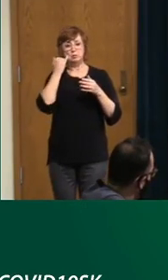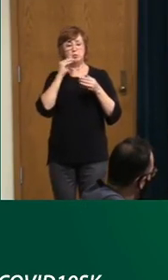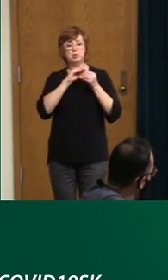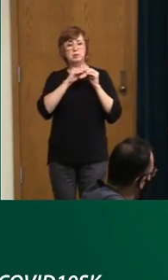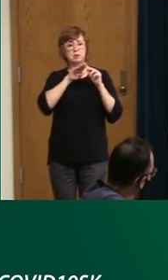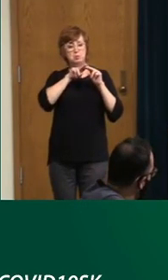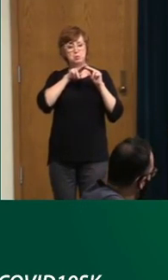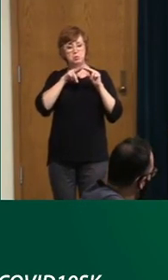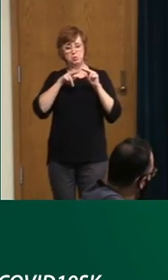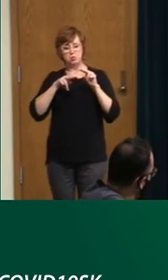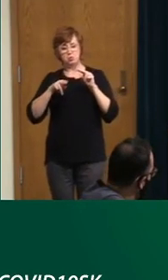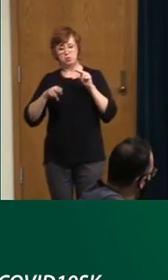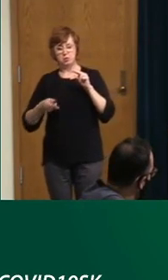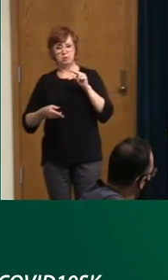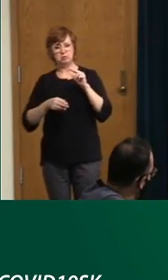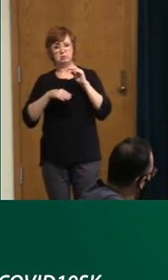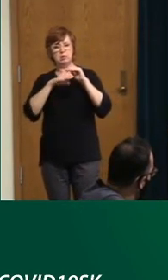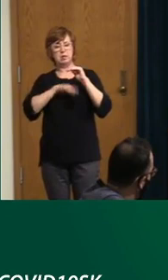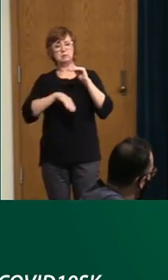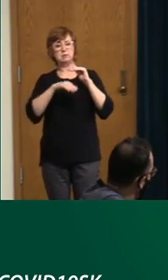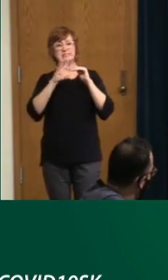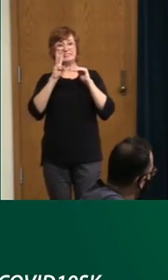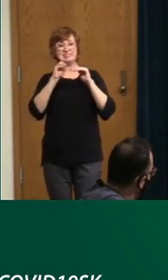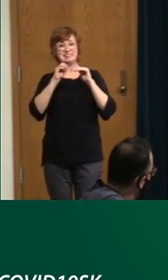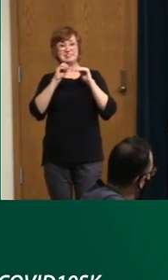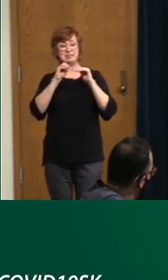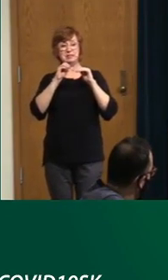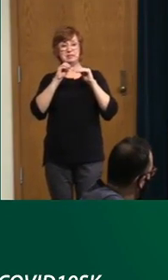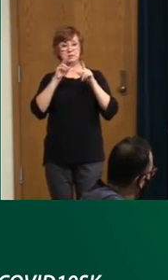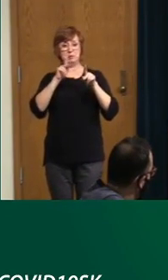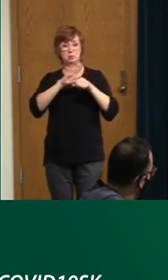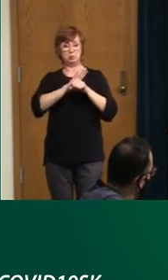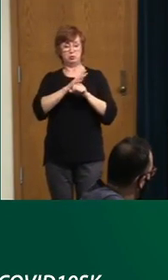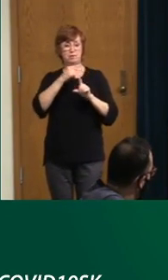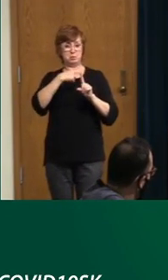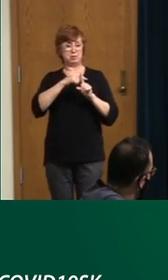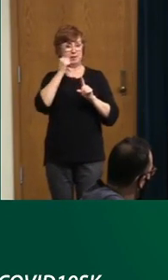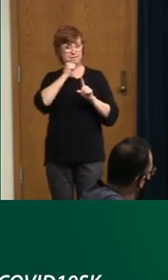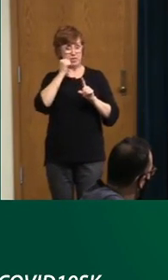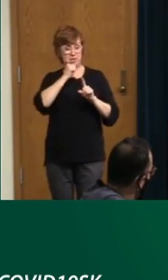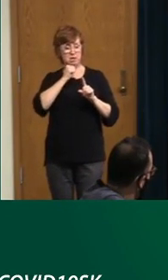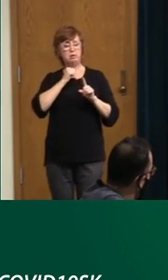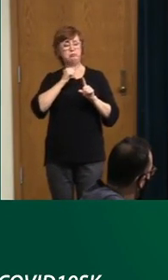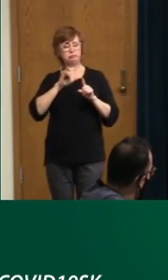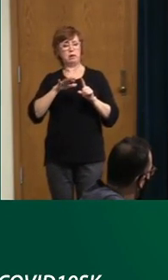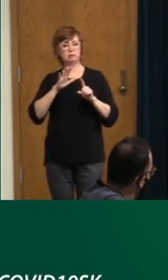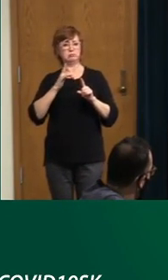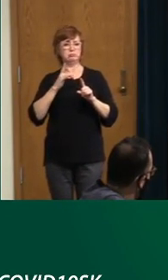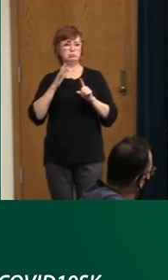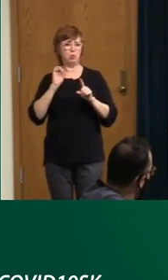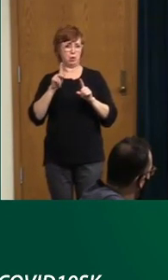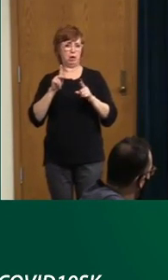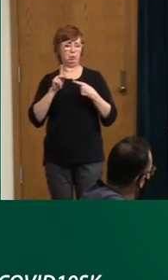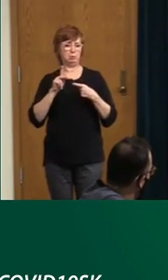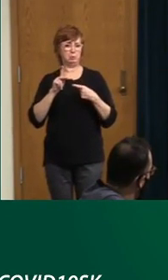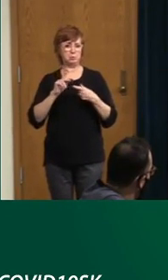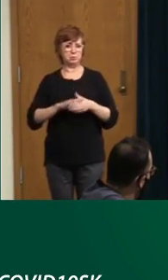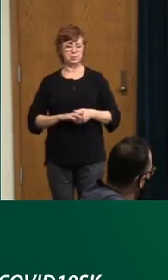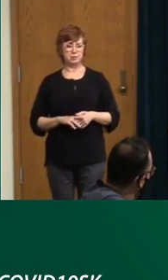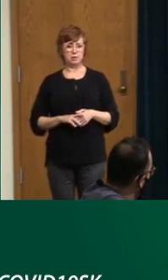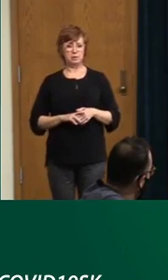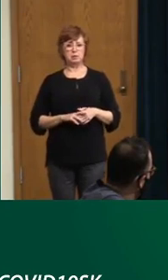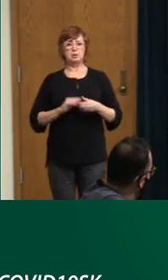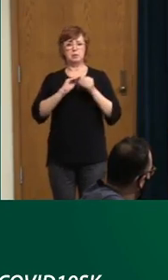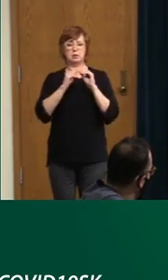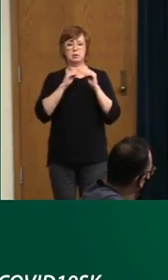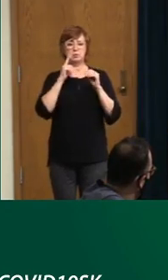start relaxing a bit, because ultimately that's what it'll have to be. We tighten up a bit, bring the numbers down, bend the curve down,